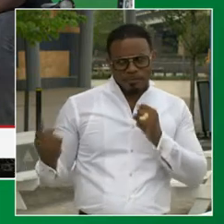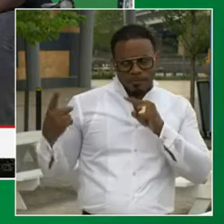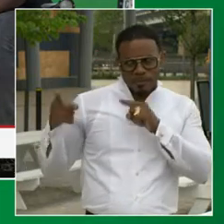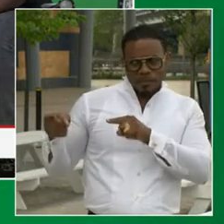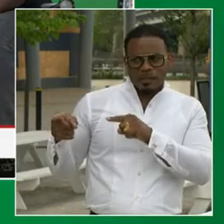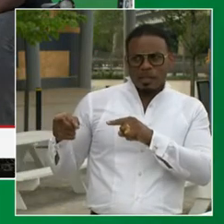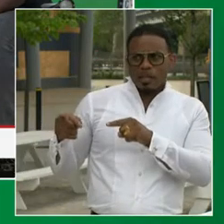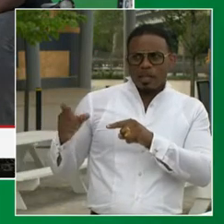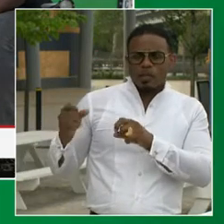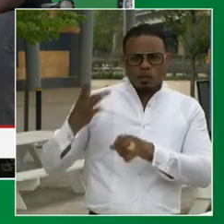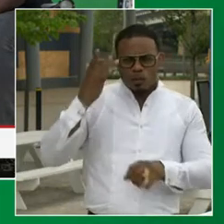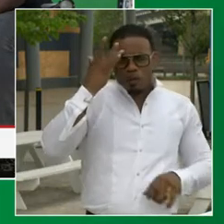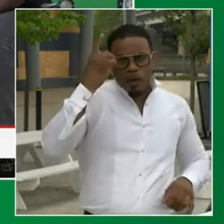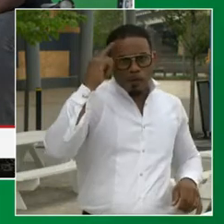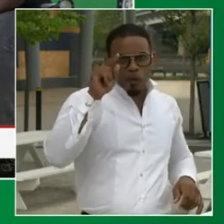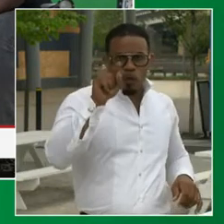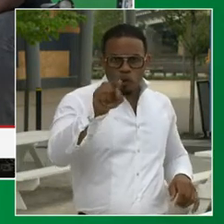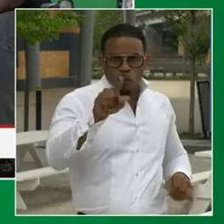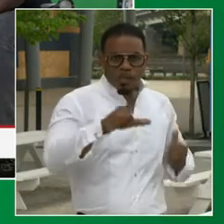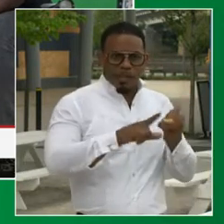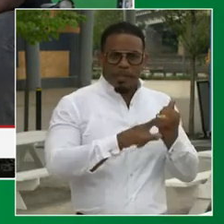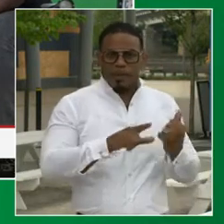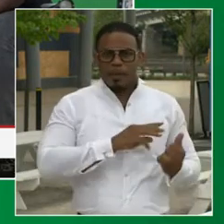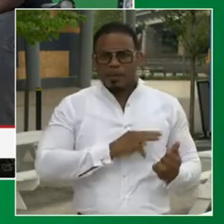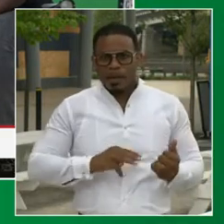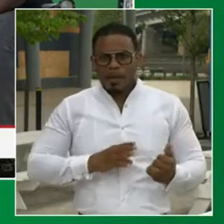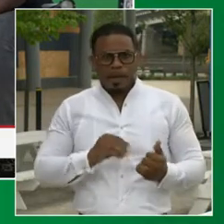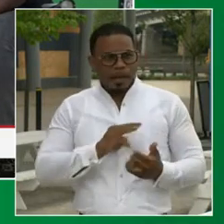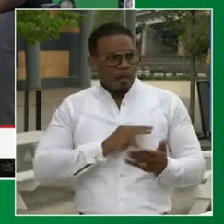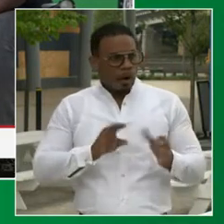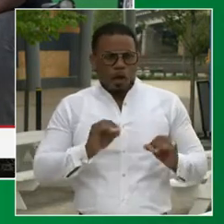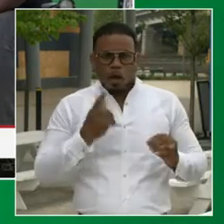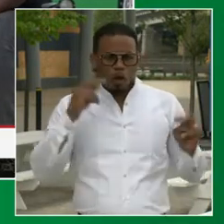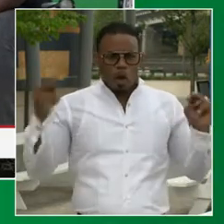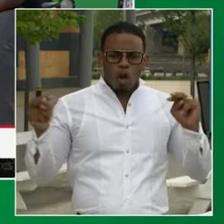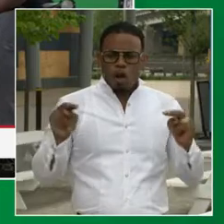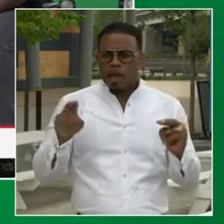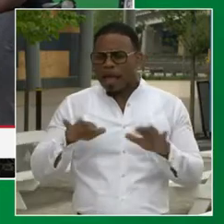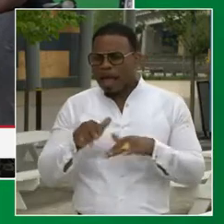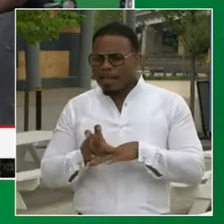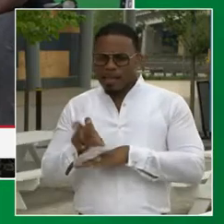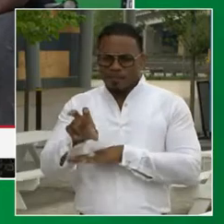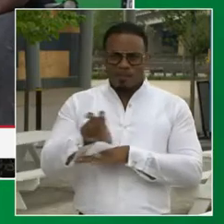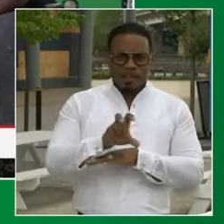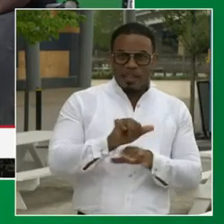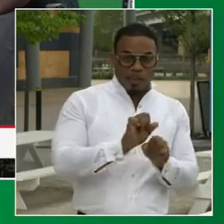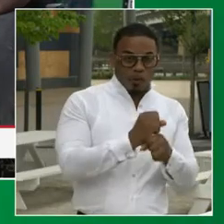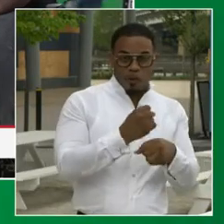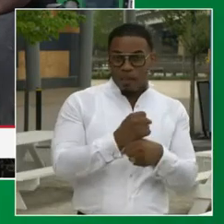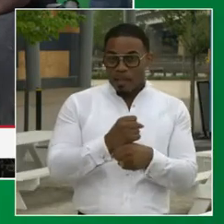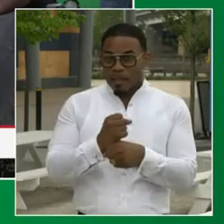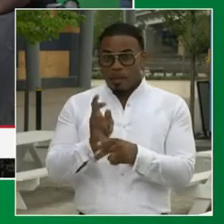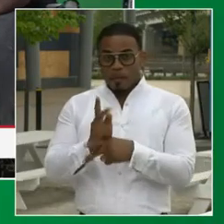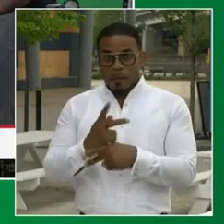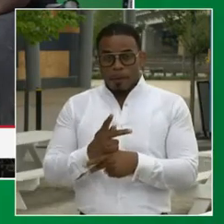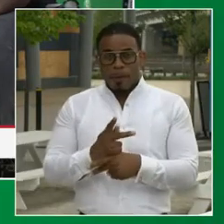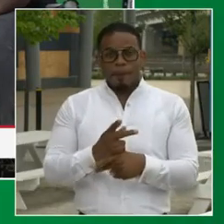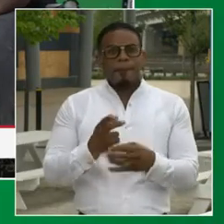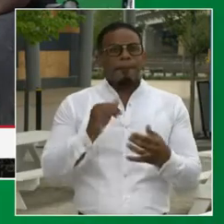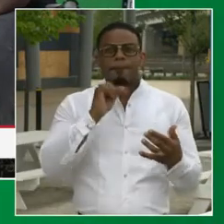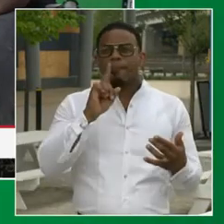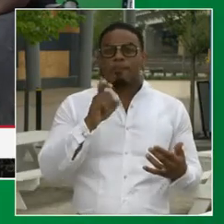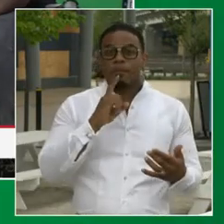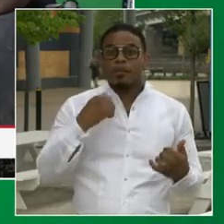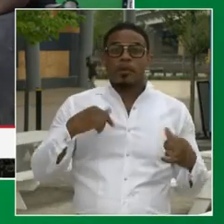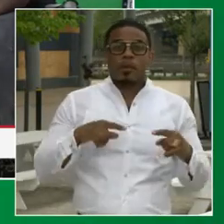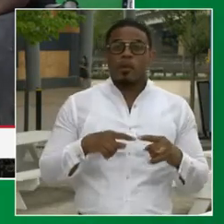so smart for you, the deputy mayor, and the mayor's office to really look at how to invest in creating products. So not only